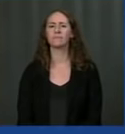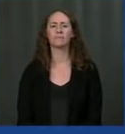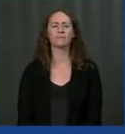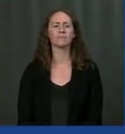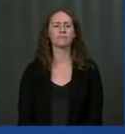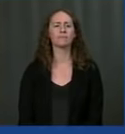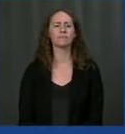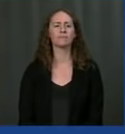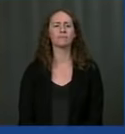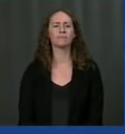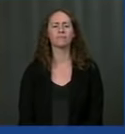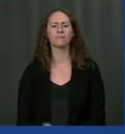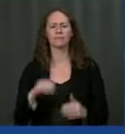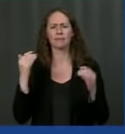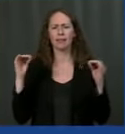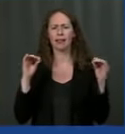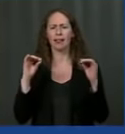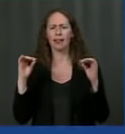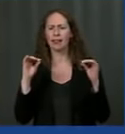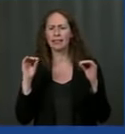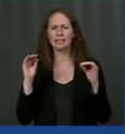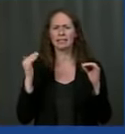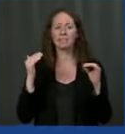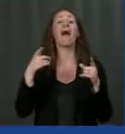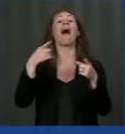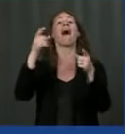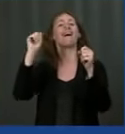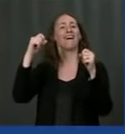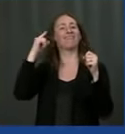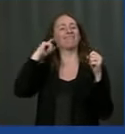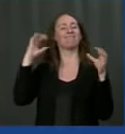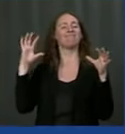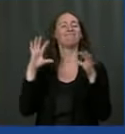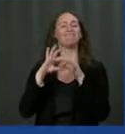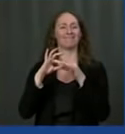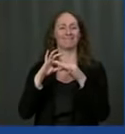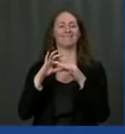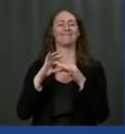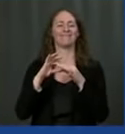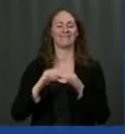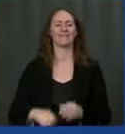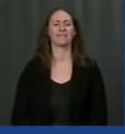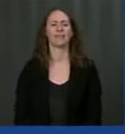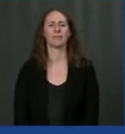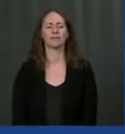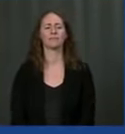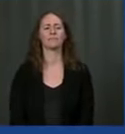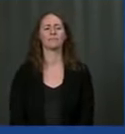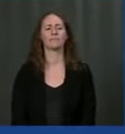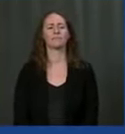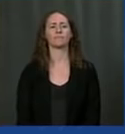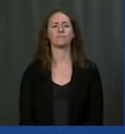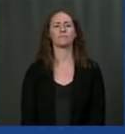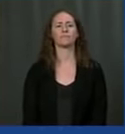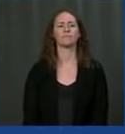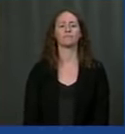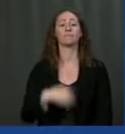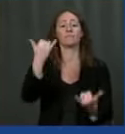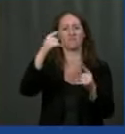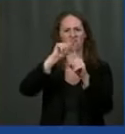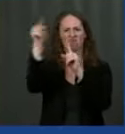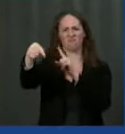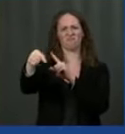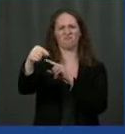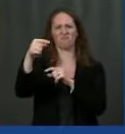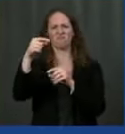includes Grand Island and other places hard hit. Well, you were hard hit, weren't you, Madam President? Especially thank you. Down yes, Grand we were. Island. Thank you,